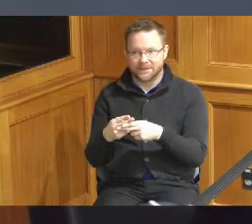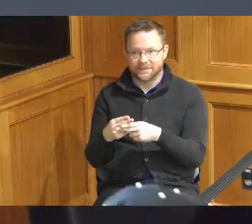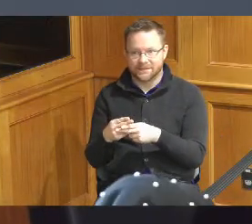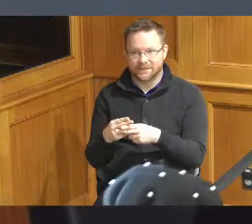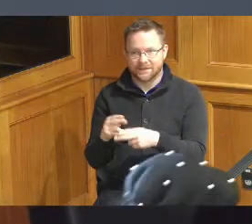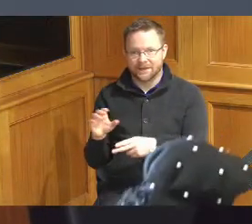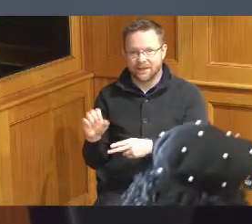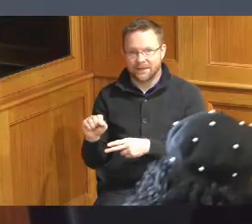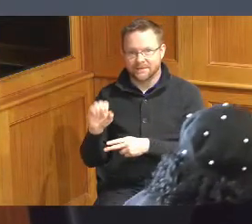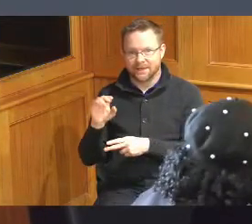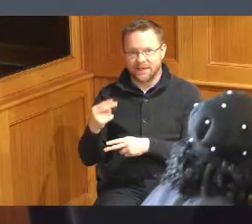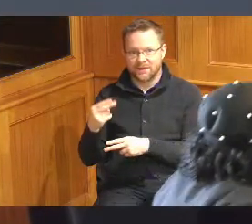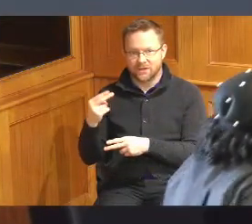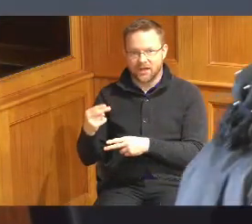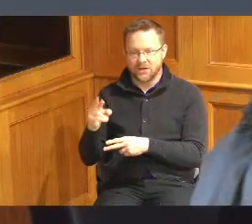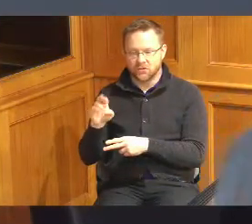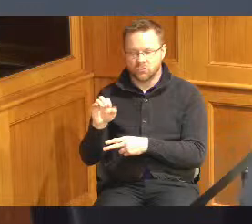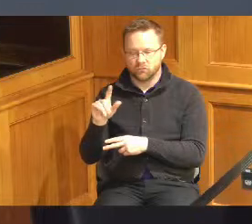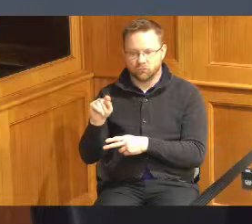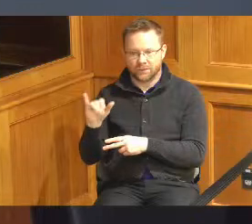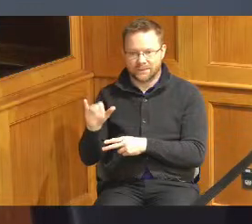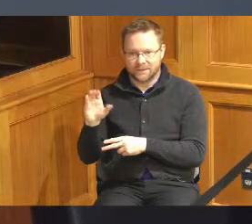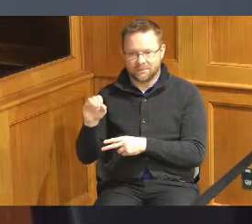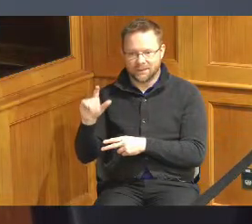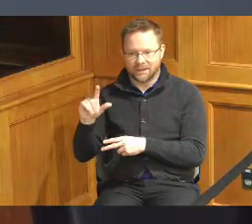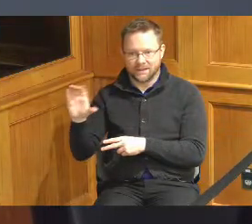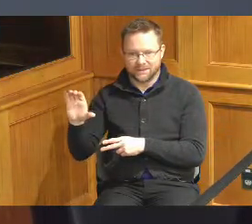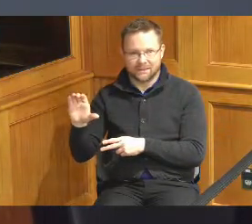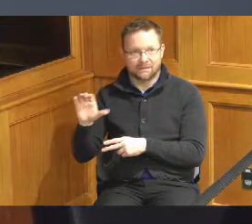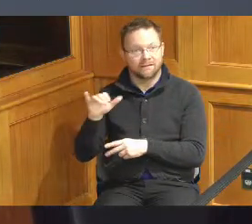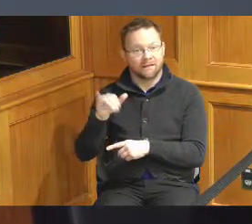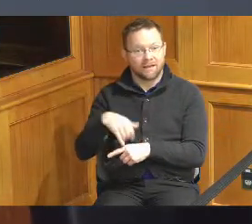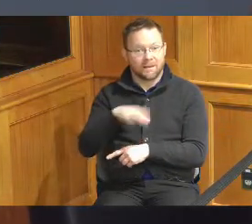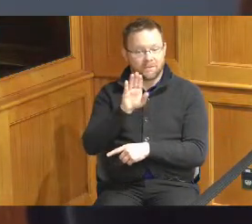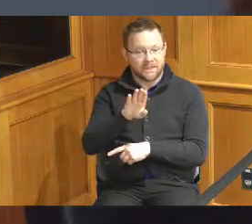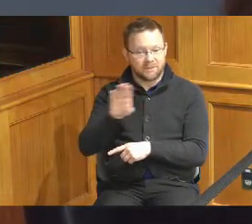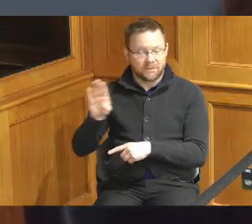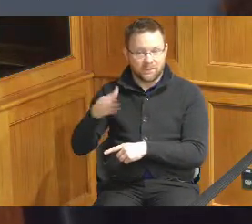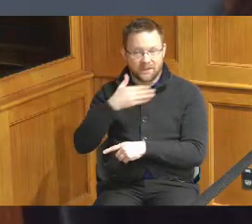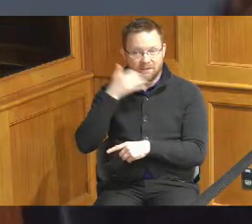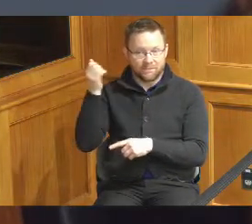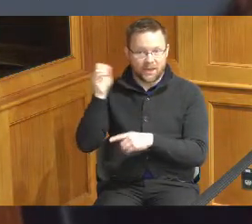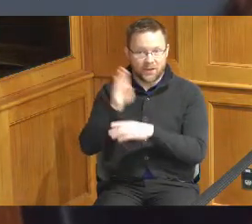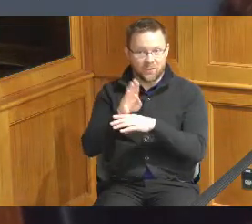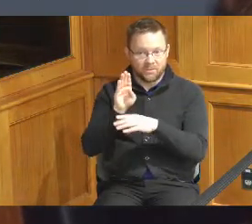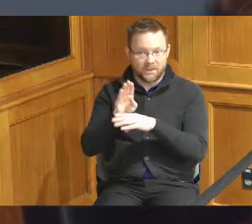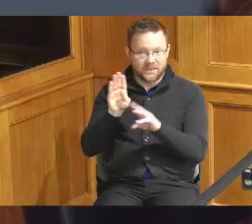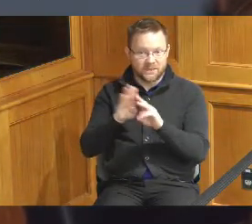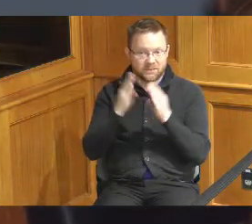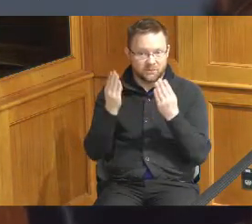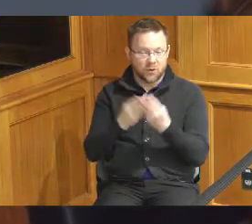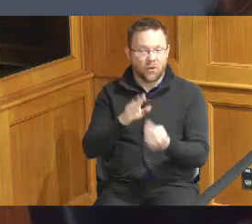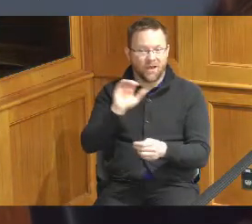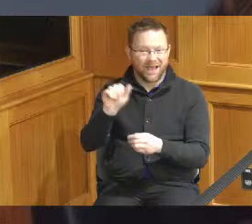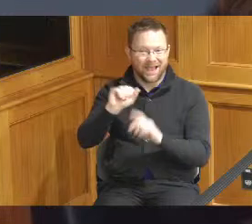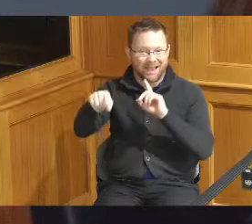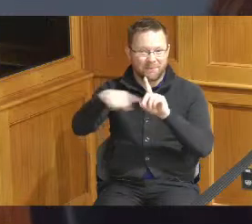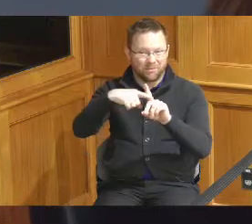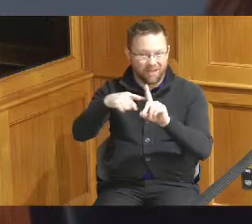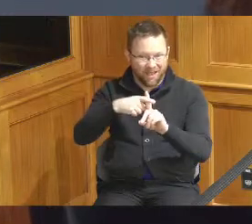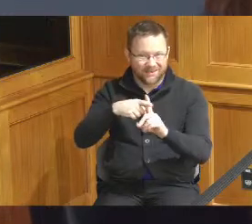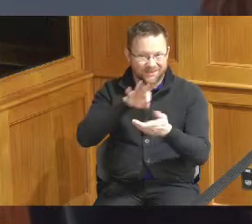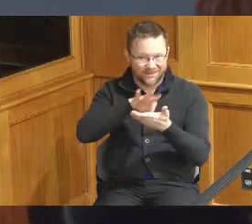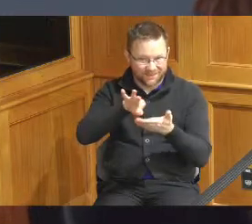SHH Realty Company, LLC, a Better Business Bureau A+ rating. She was the